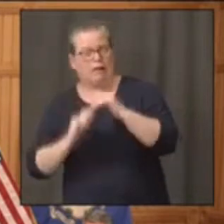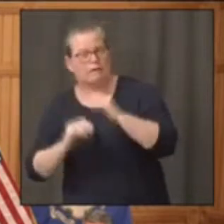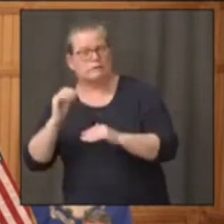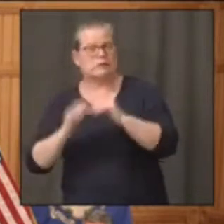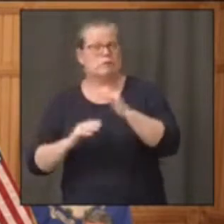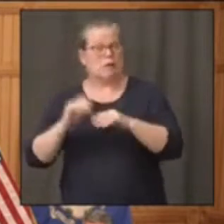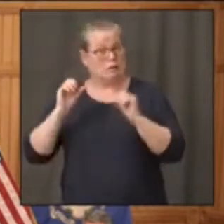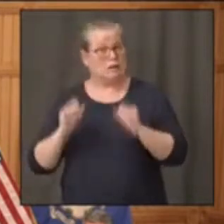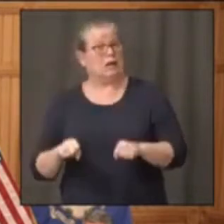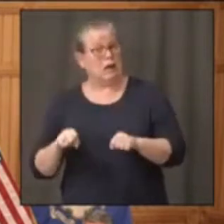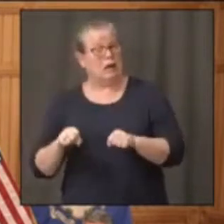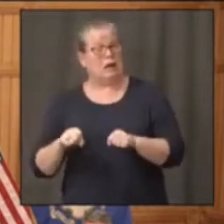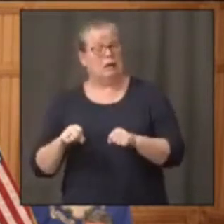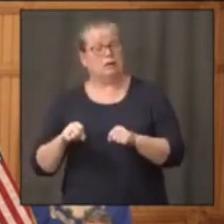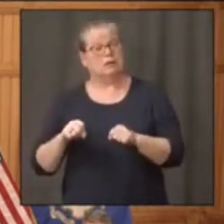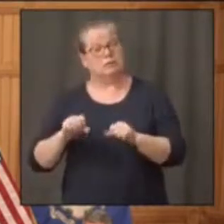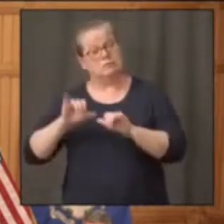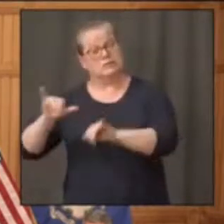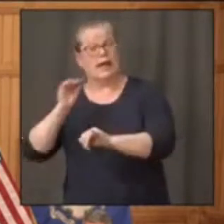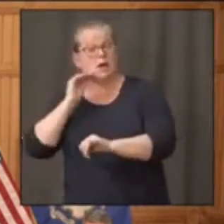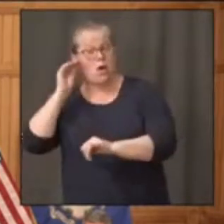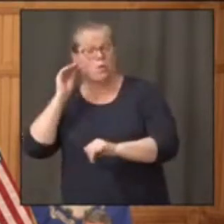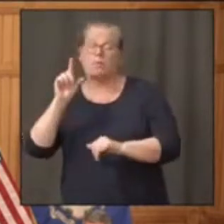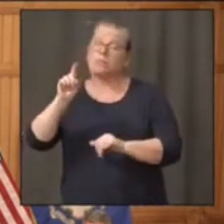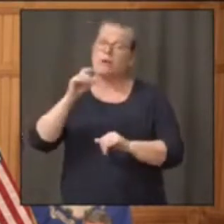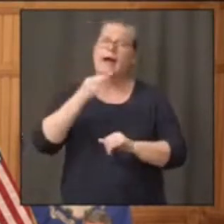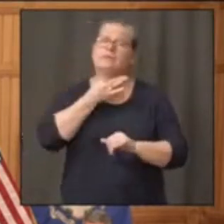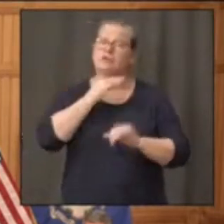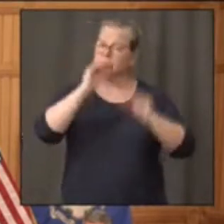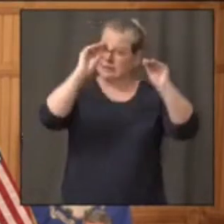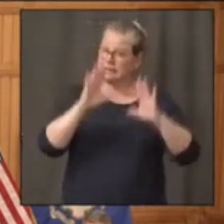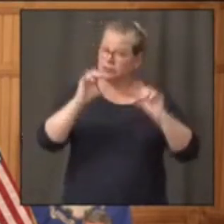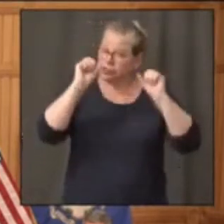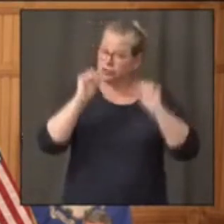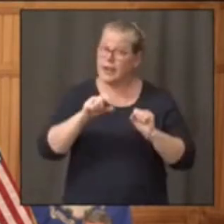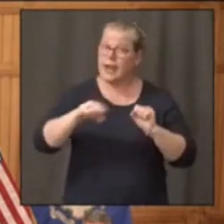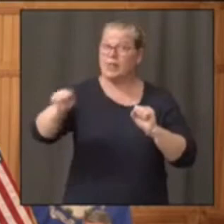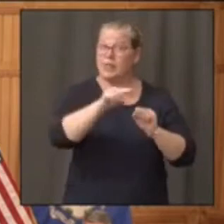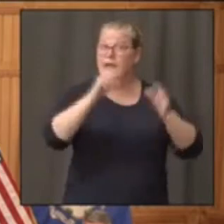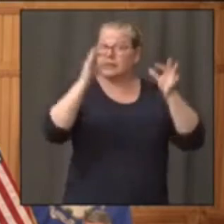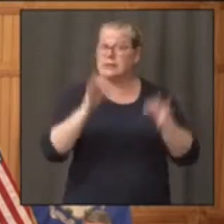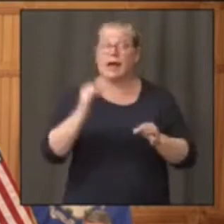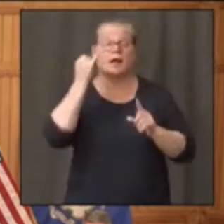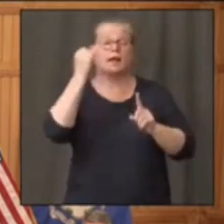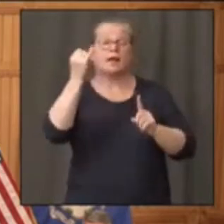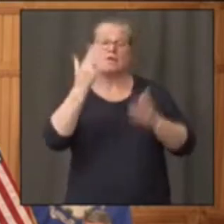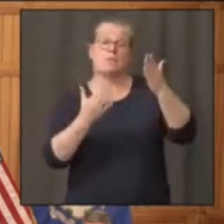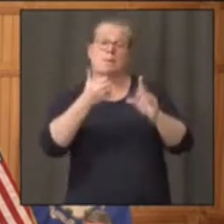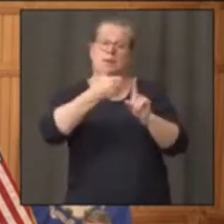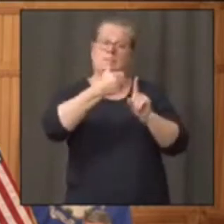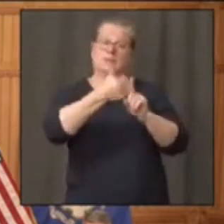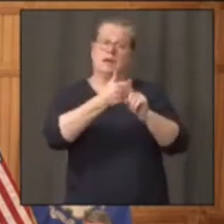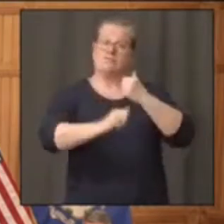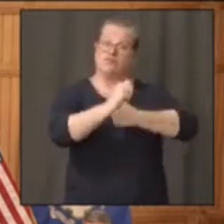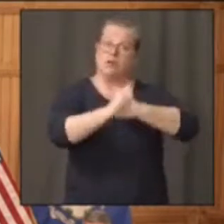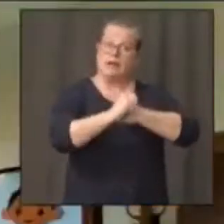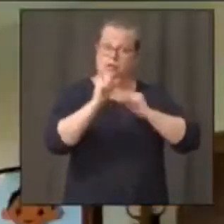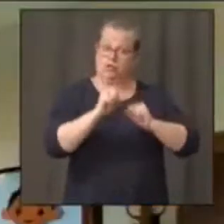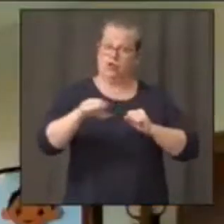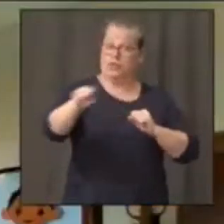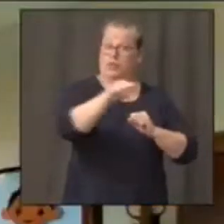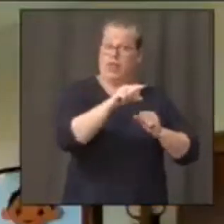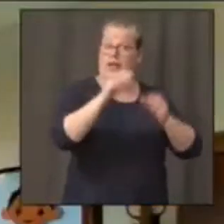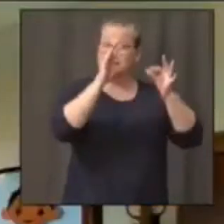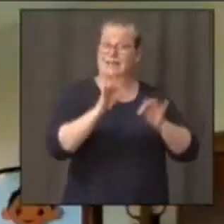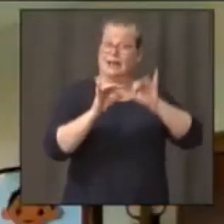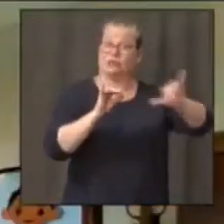with someone who is, would some districts be allowed to choose a completely remote teaching model if they wanted? Sure. So I've heard